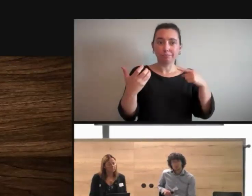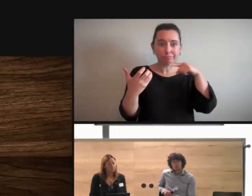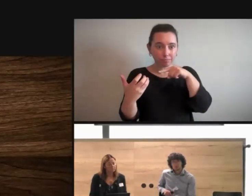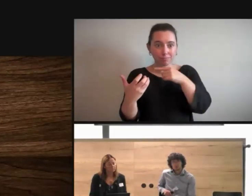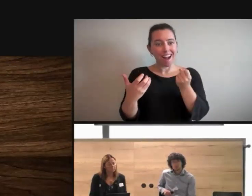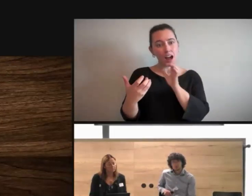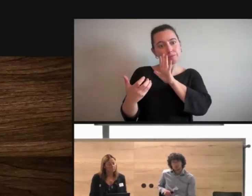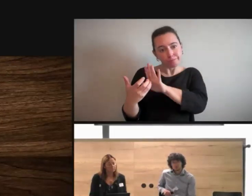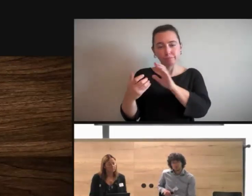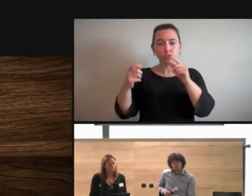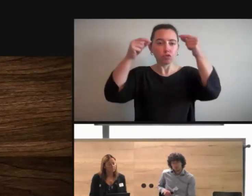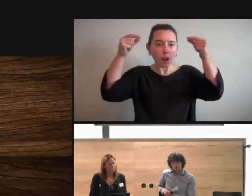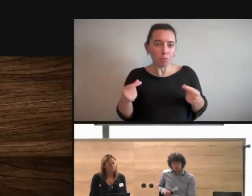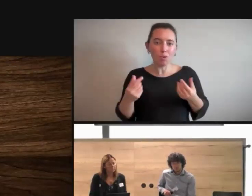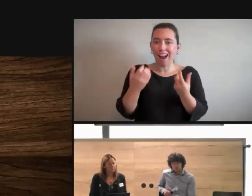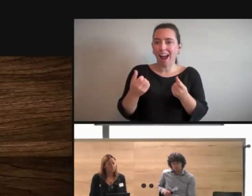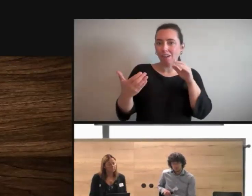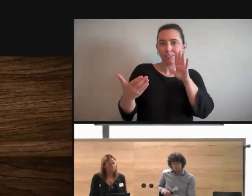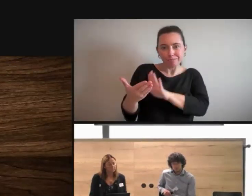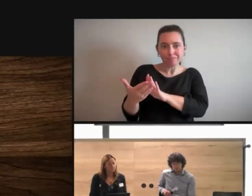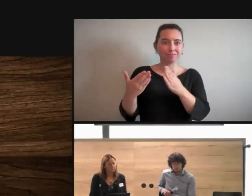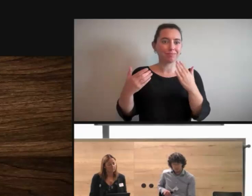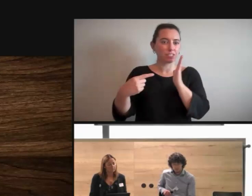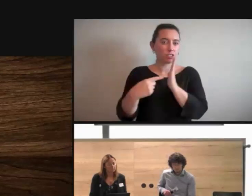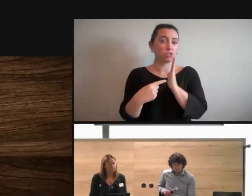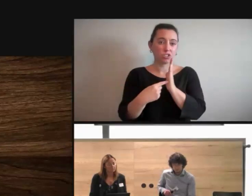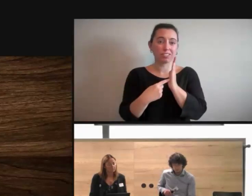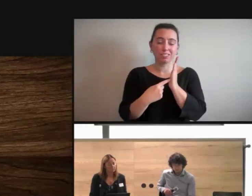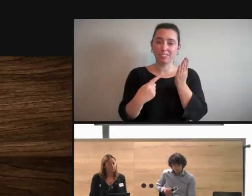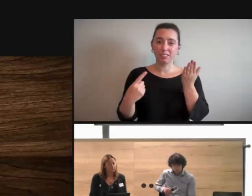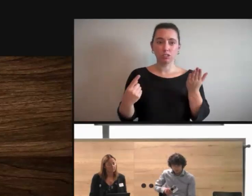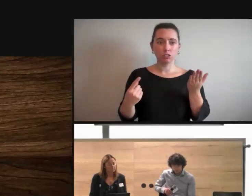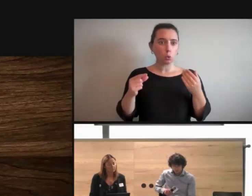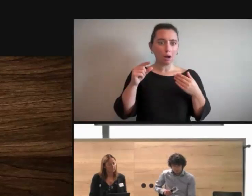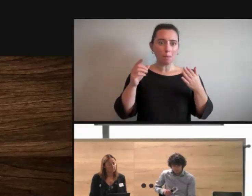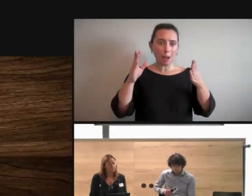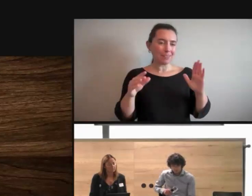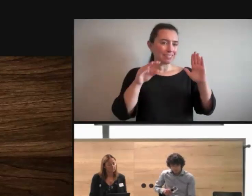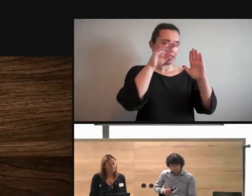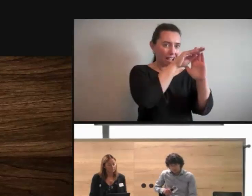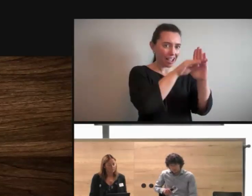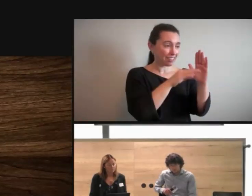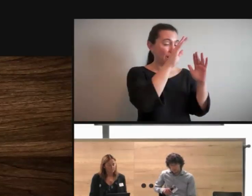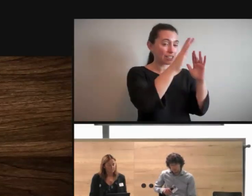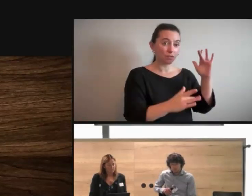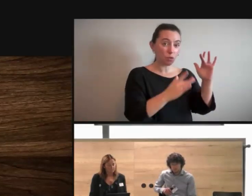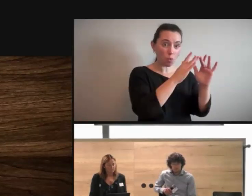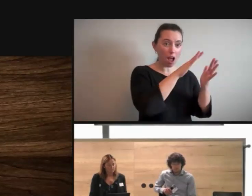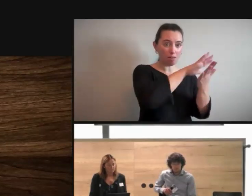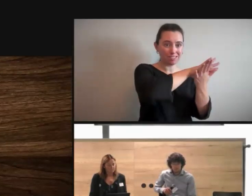mobile technologies. So there's a level of interpretation currently required when working